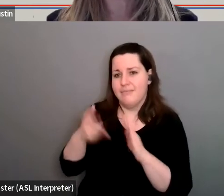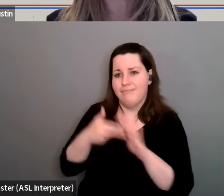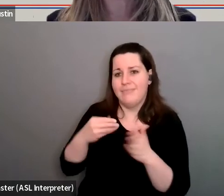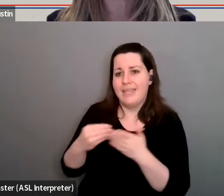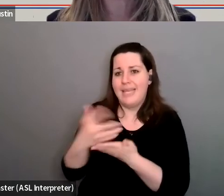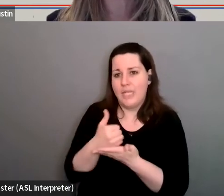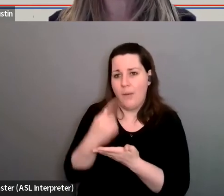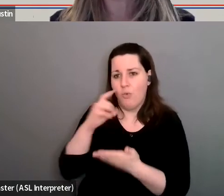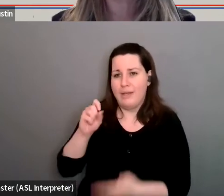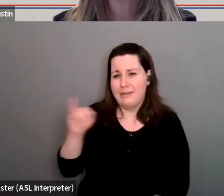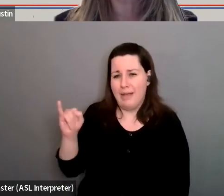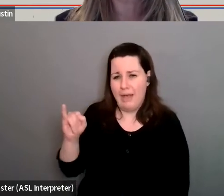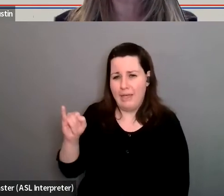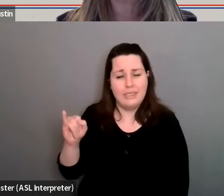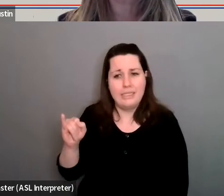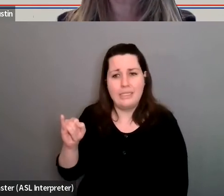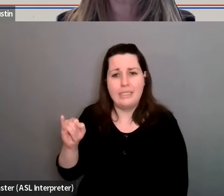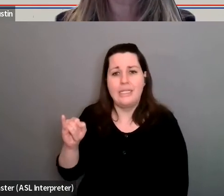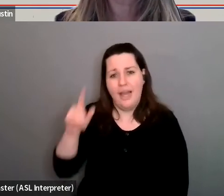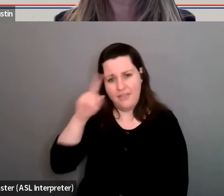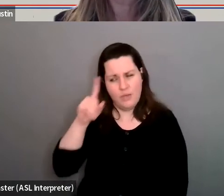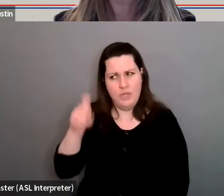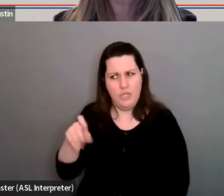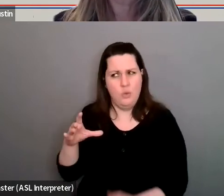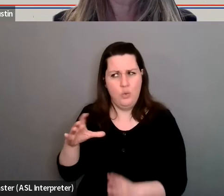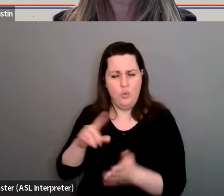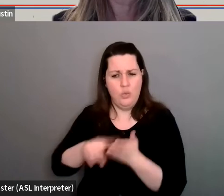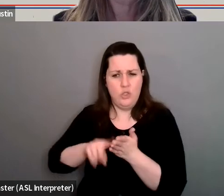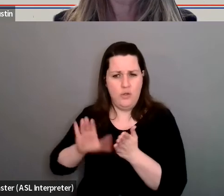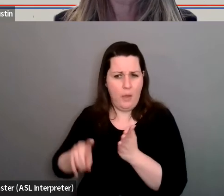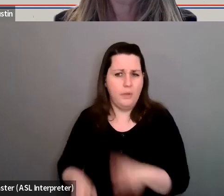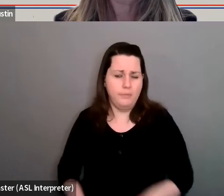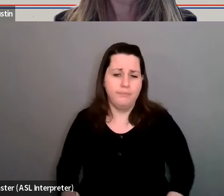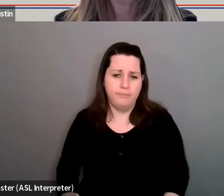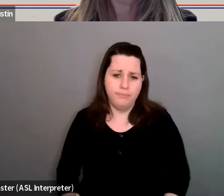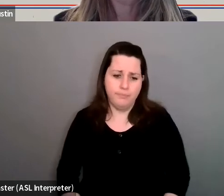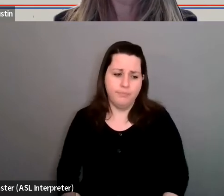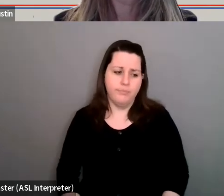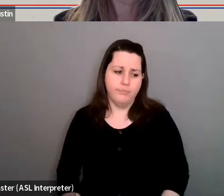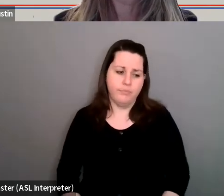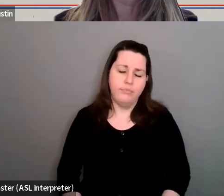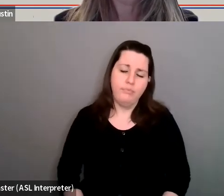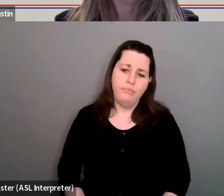though. I think we need to get back on that one. Okay.